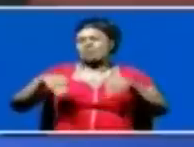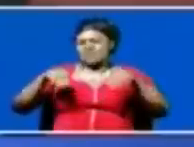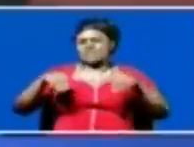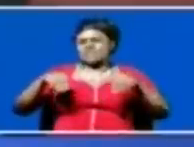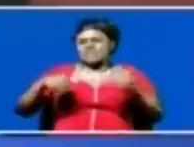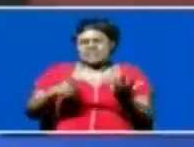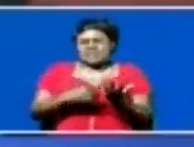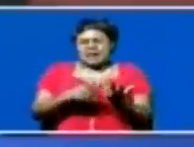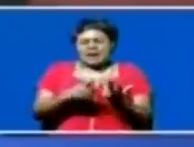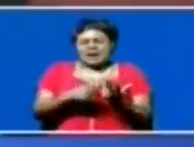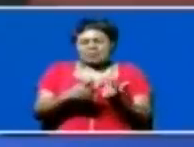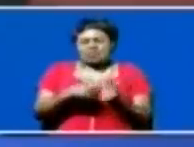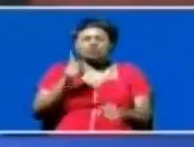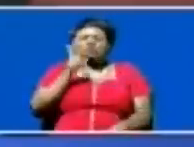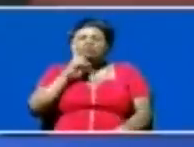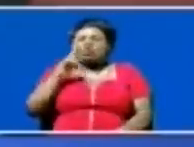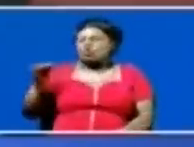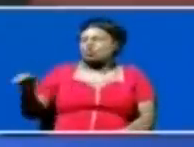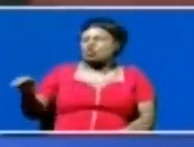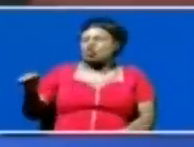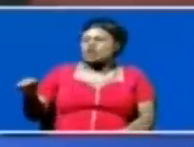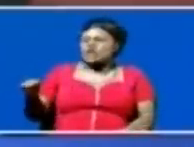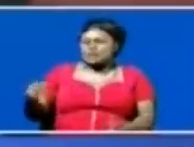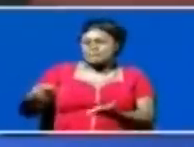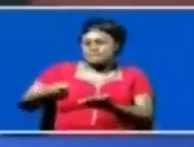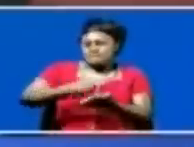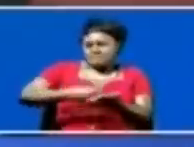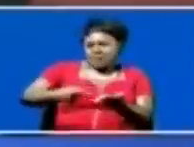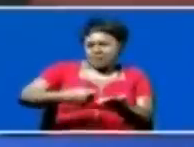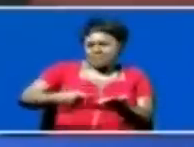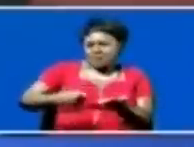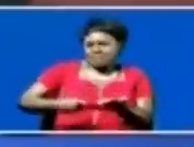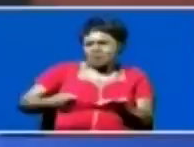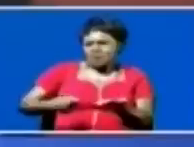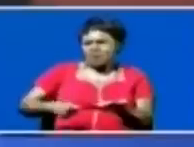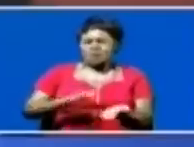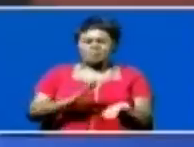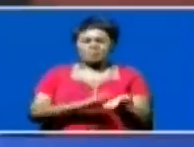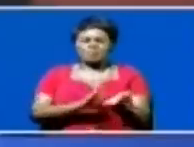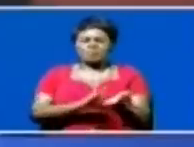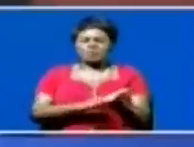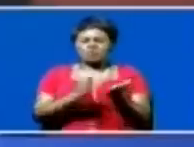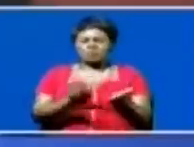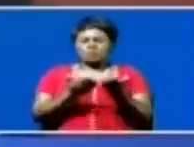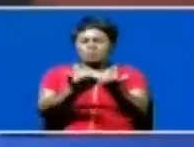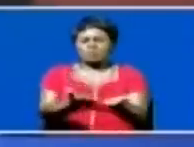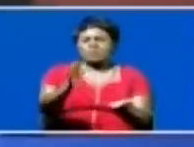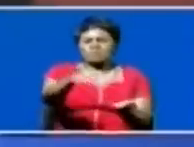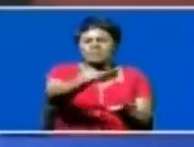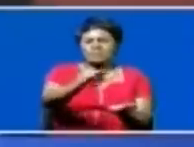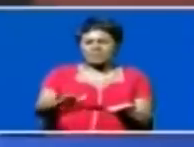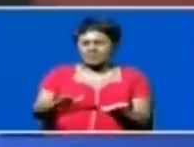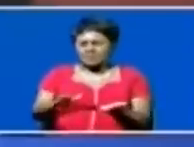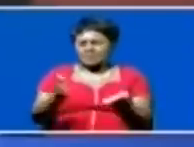just counting until tomorrow morning for him to assent to that proposal that he had given to Parliament.